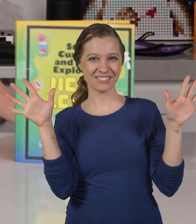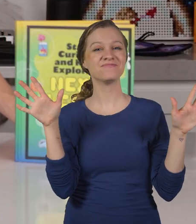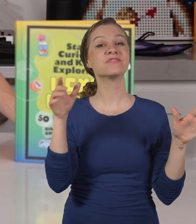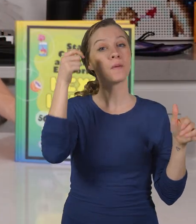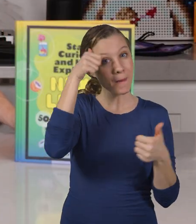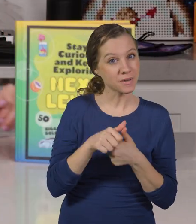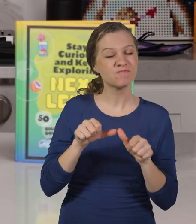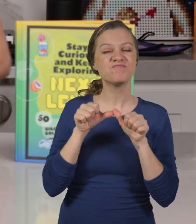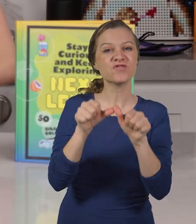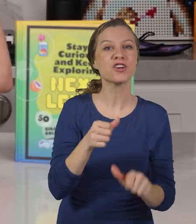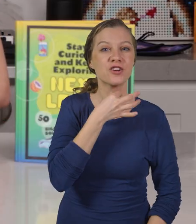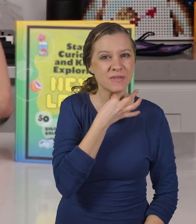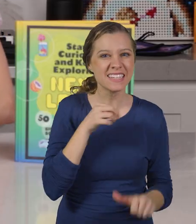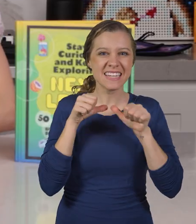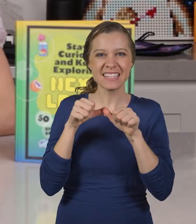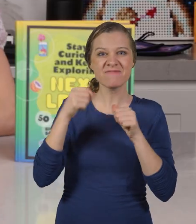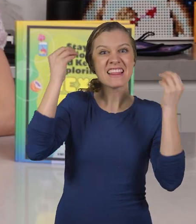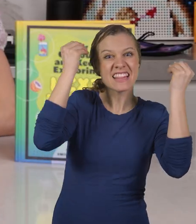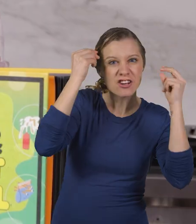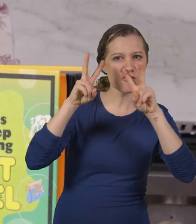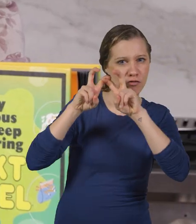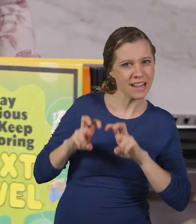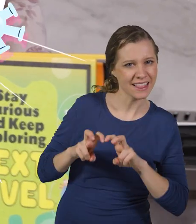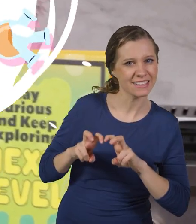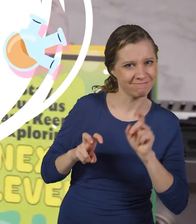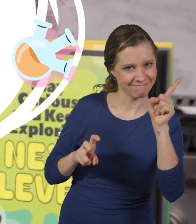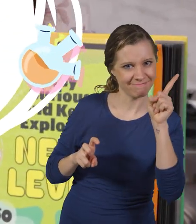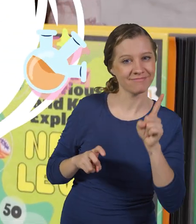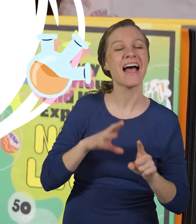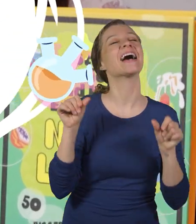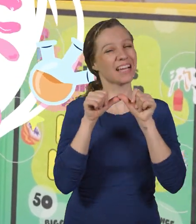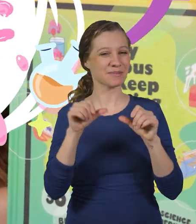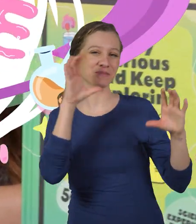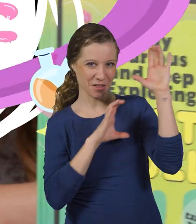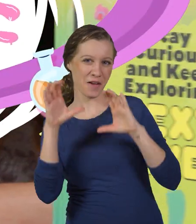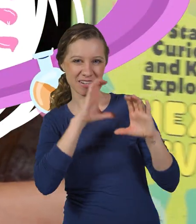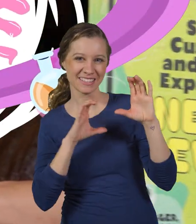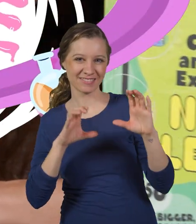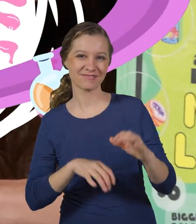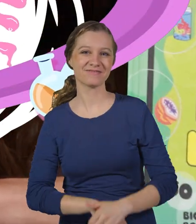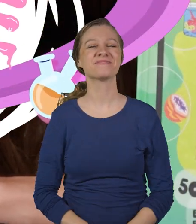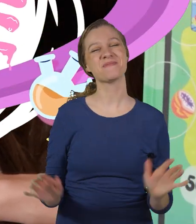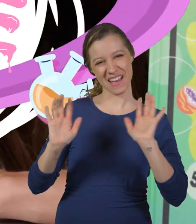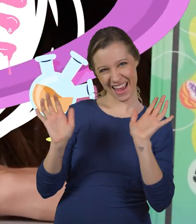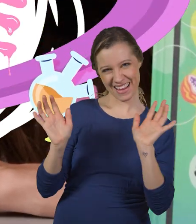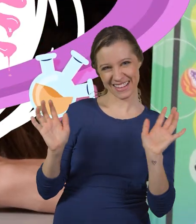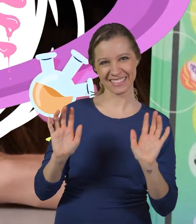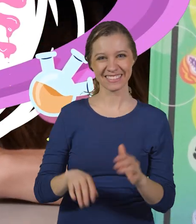exploring. Bye. Emily's Science Lab.